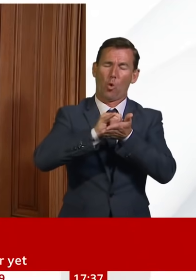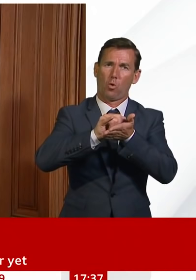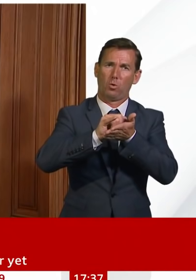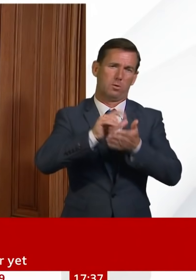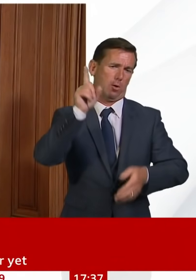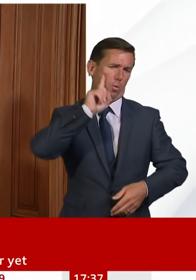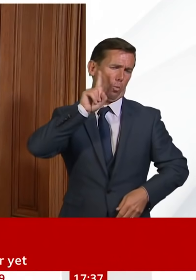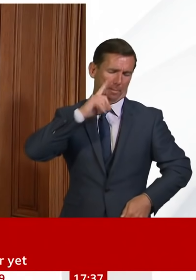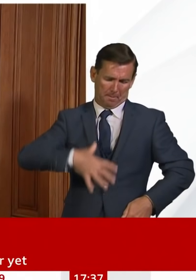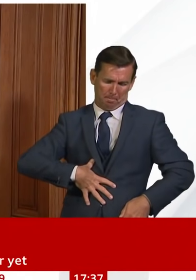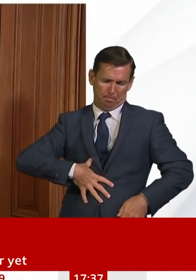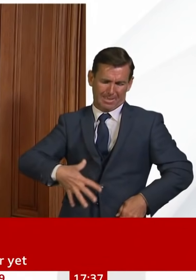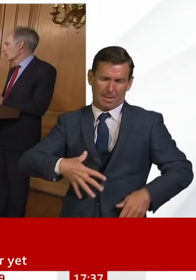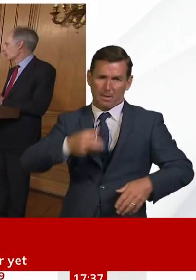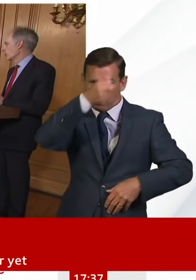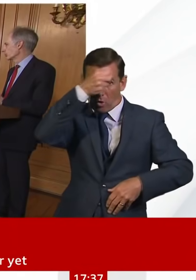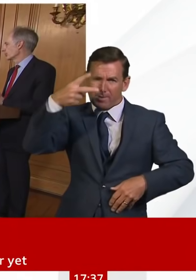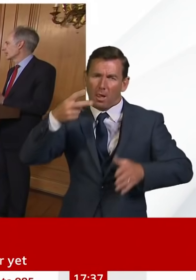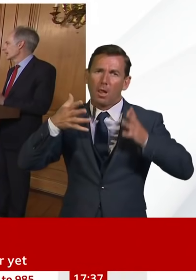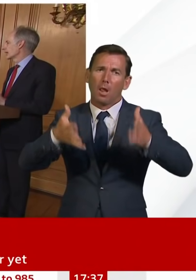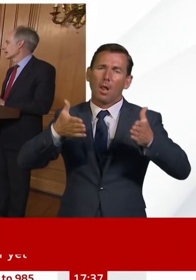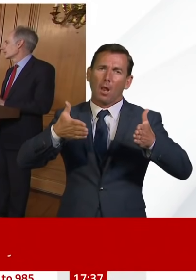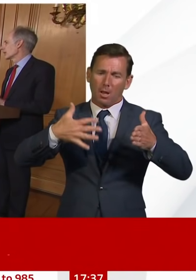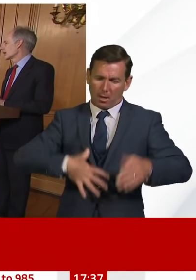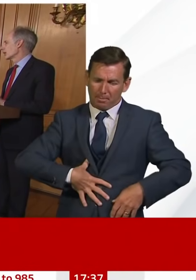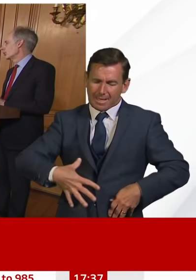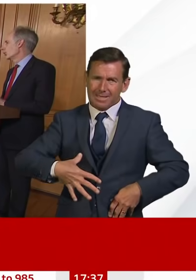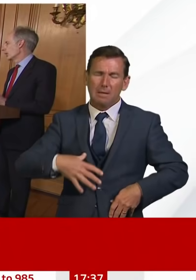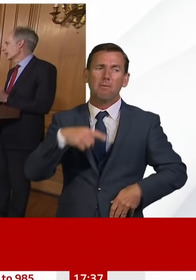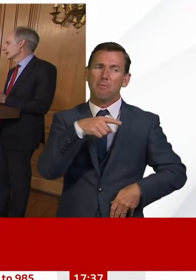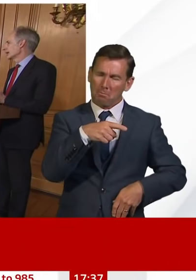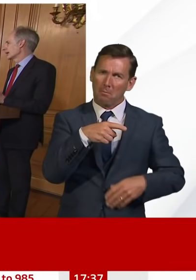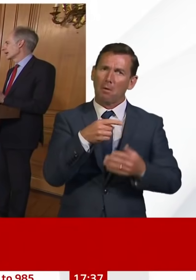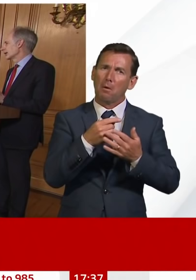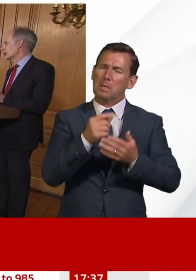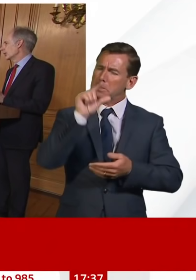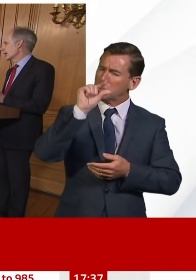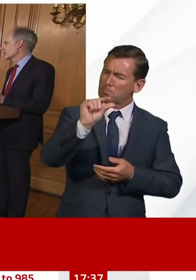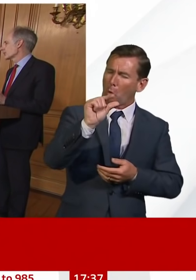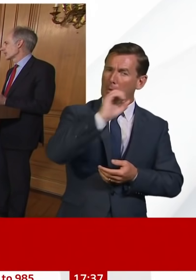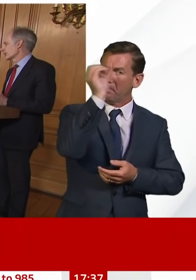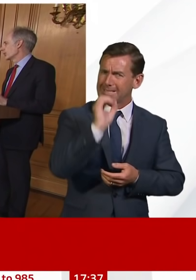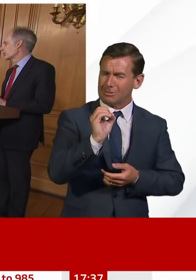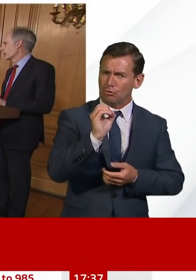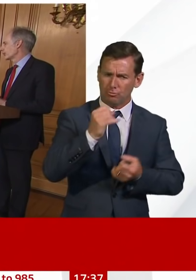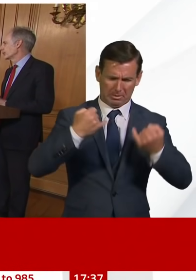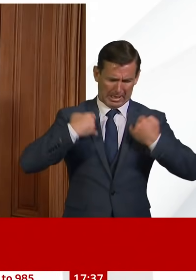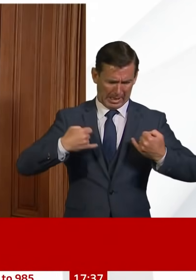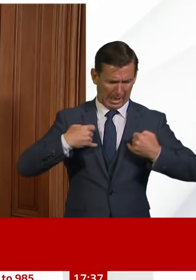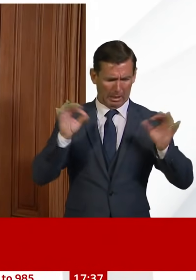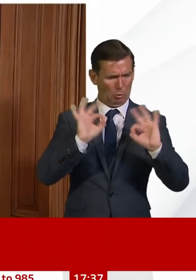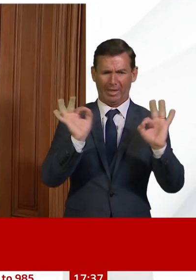setting showing a significant number, a small proportion, who were asymptomatic and who had